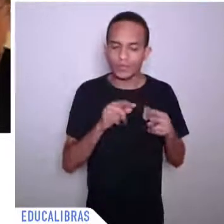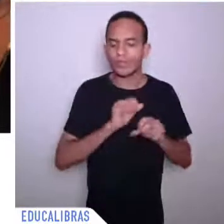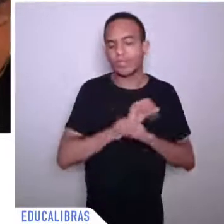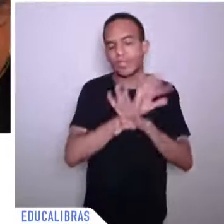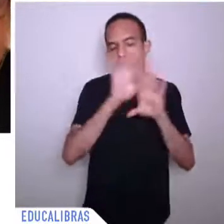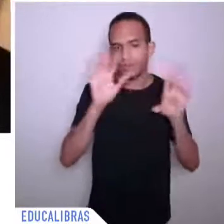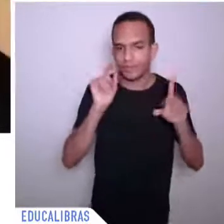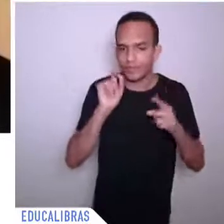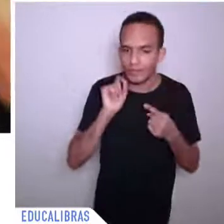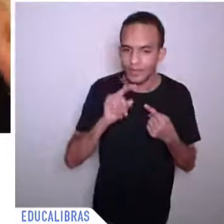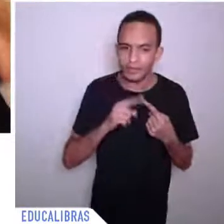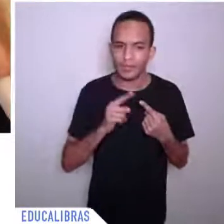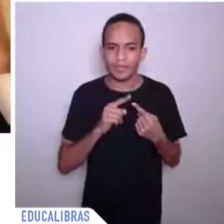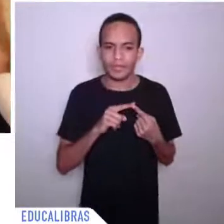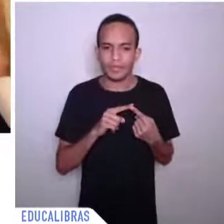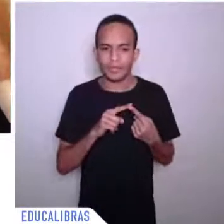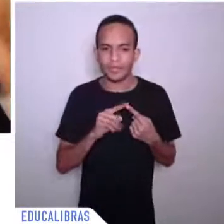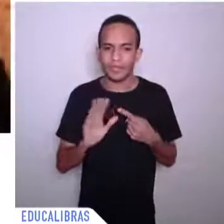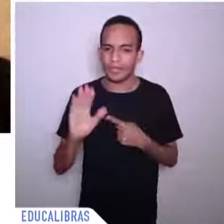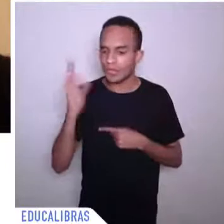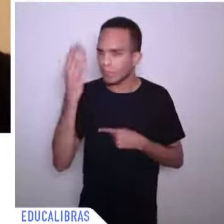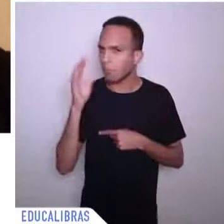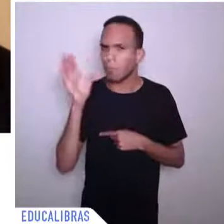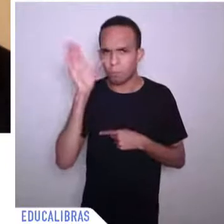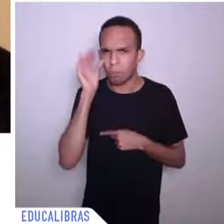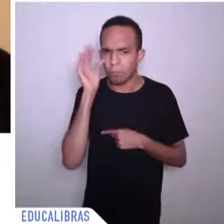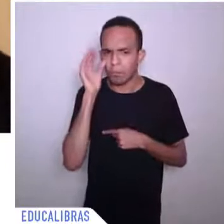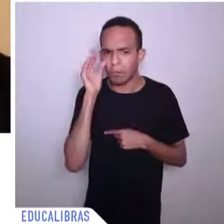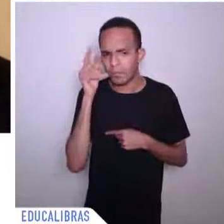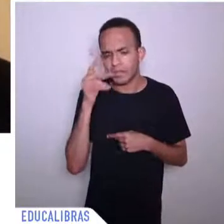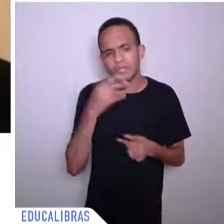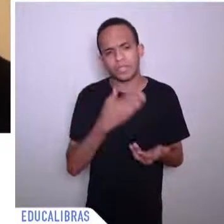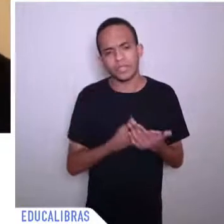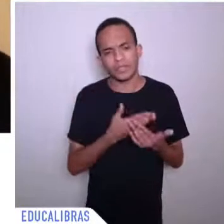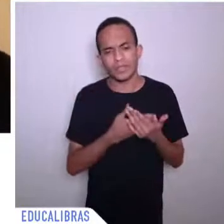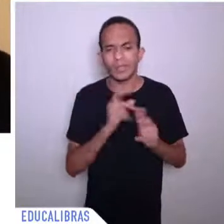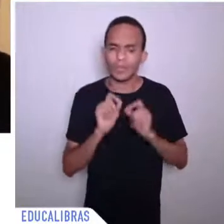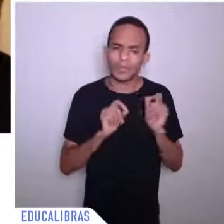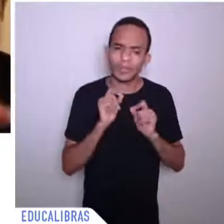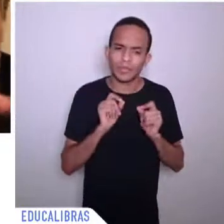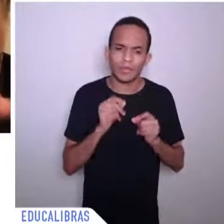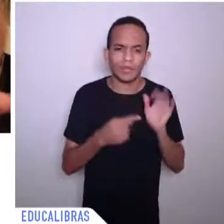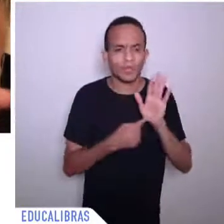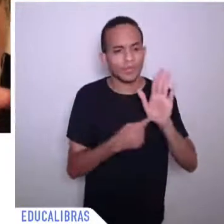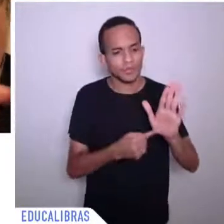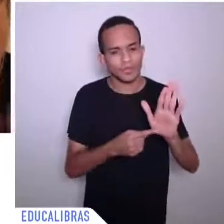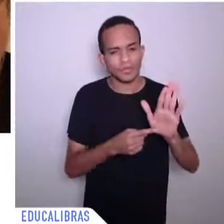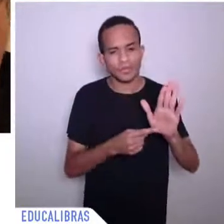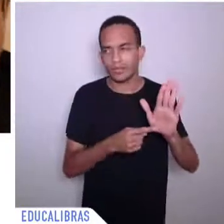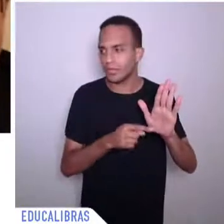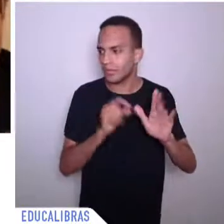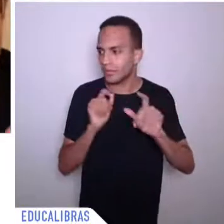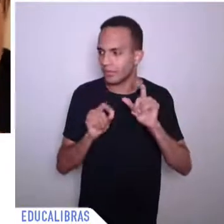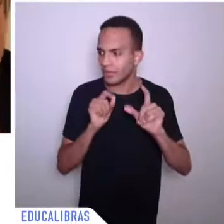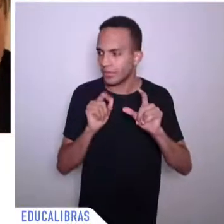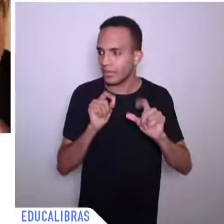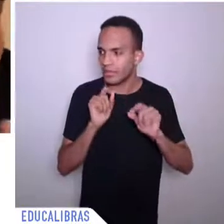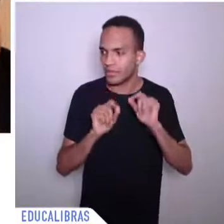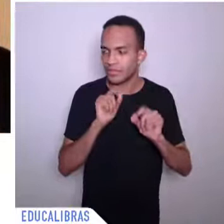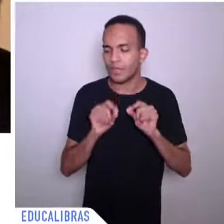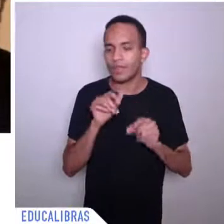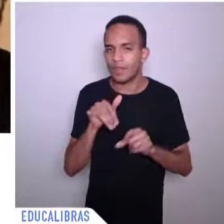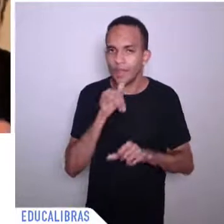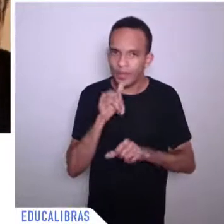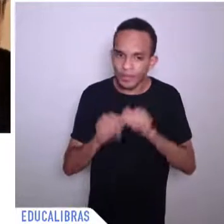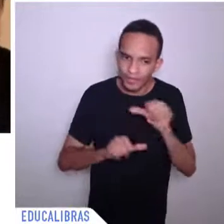came out of our mind because it was not all clear. The first thing, and one uh, that came from